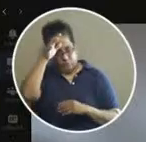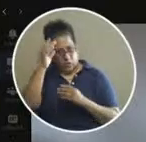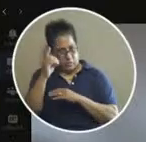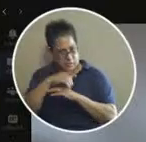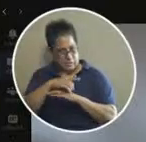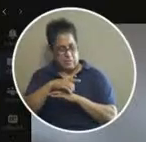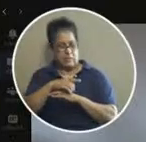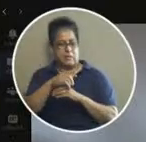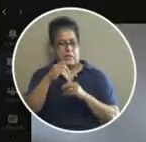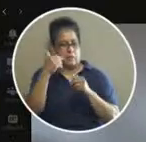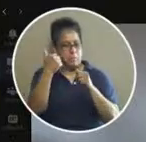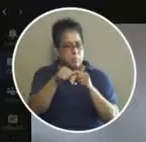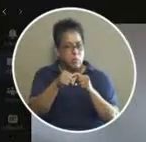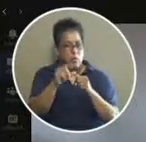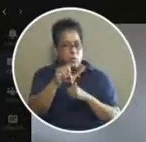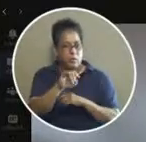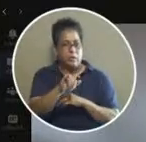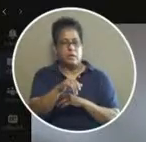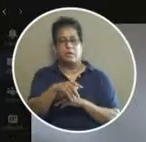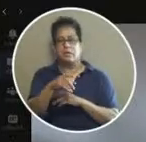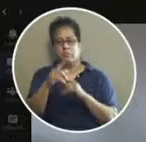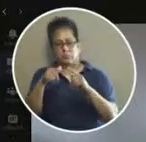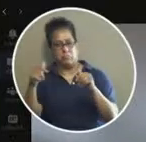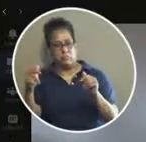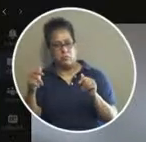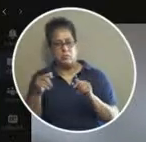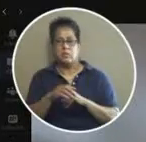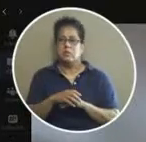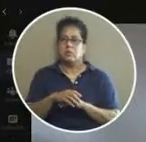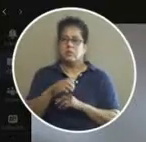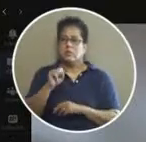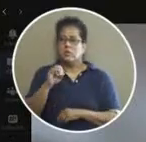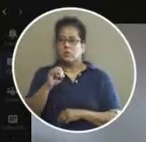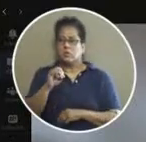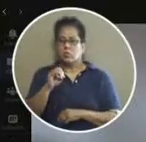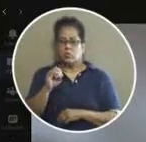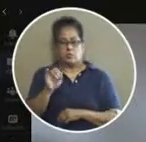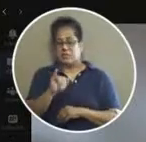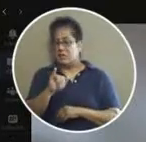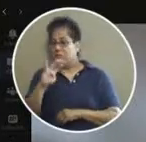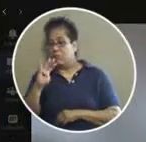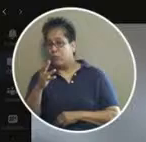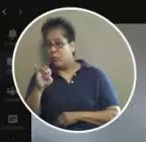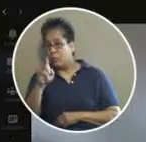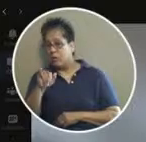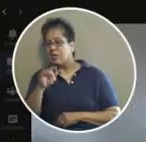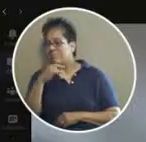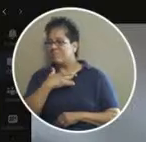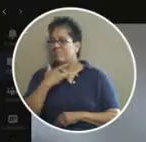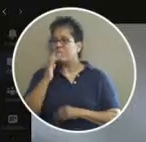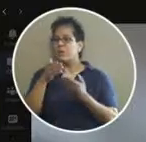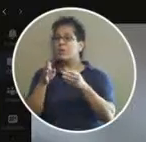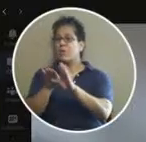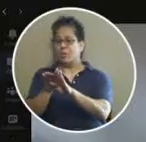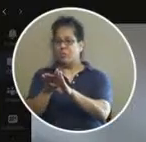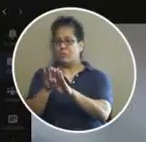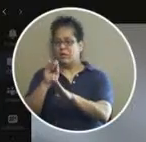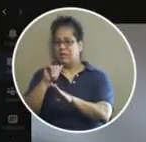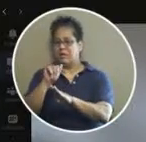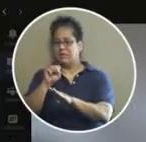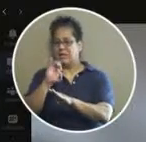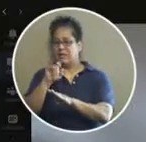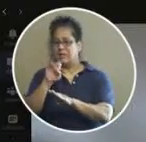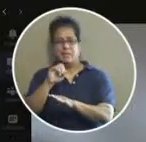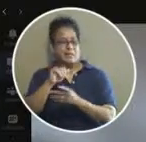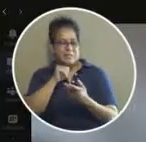Day, Memorial Day, and so forth. And we're looking at the same thing on 4th of July. It's not that we don't want